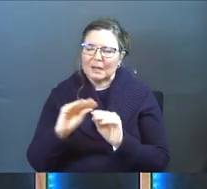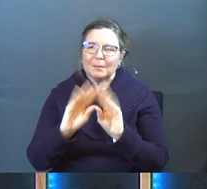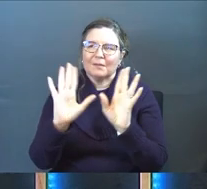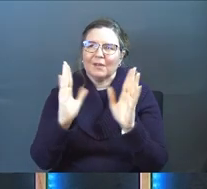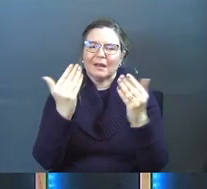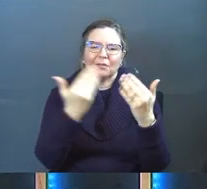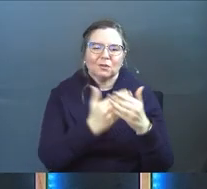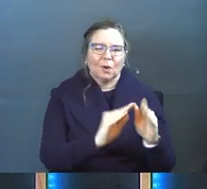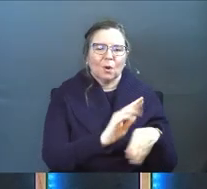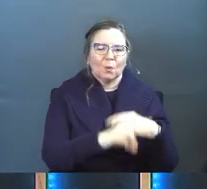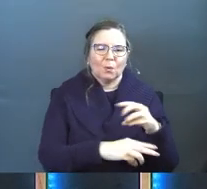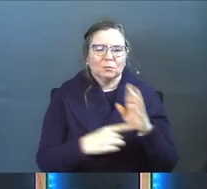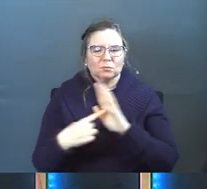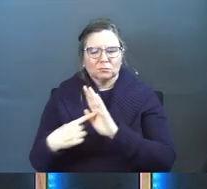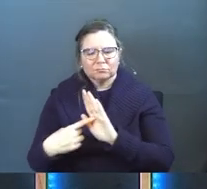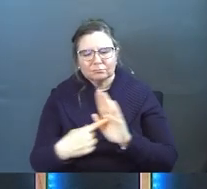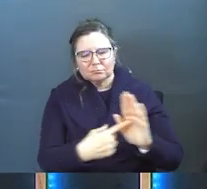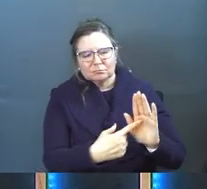dark world.